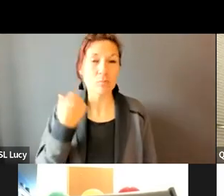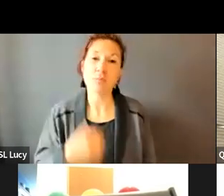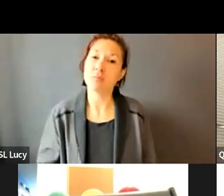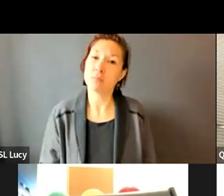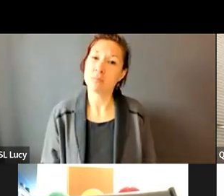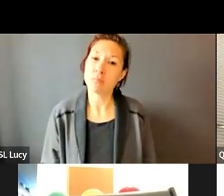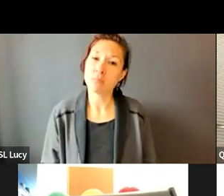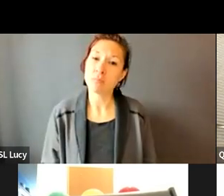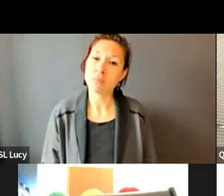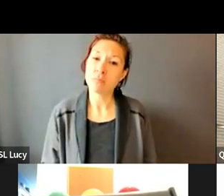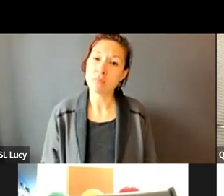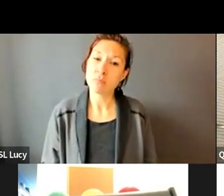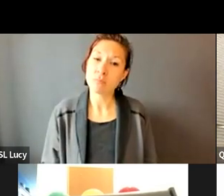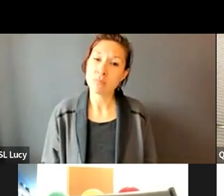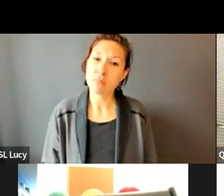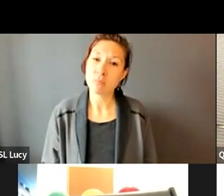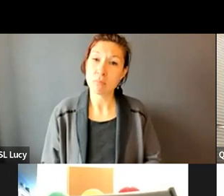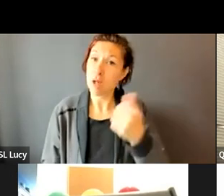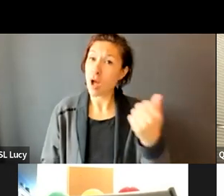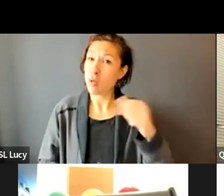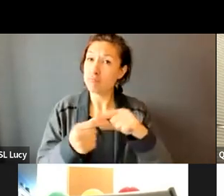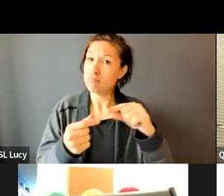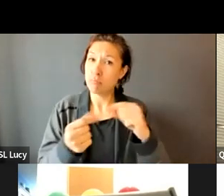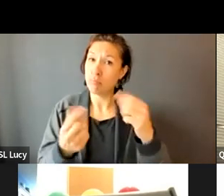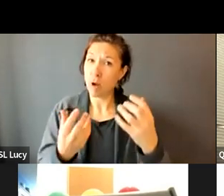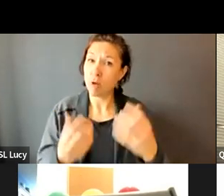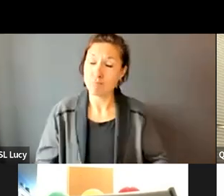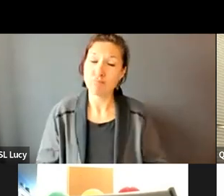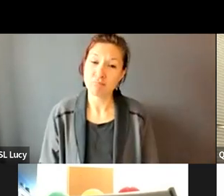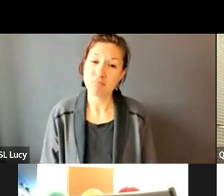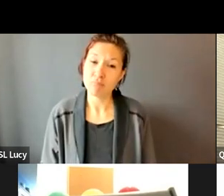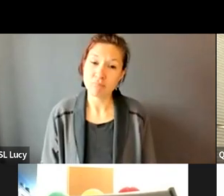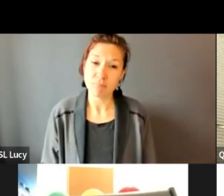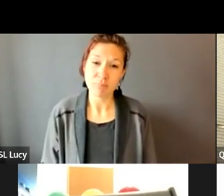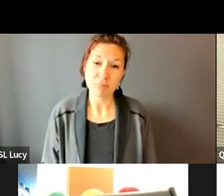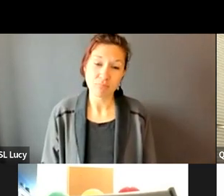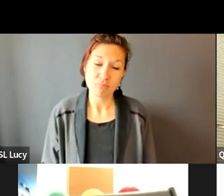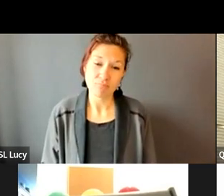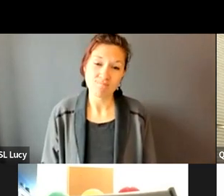something something else that I want to mention Ed